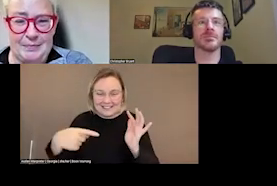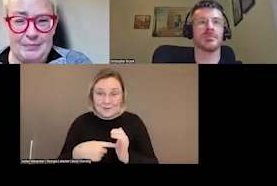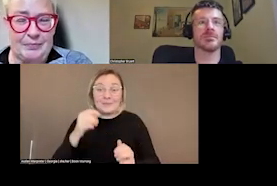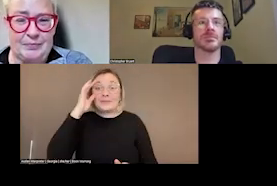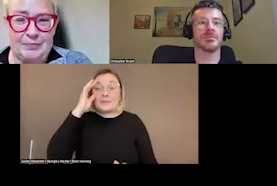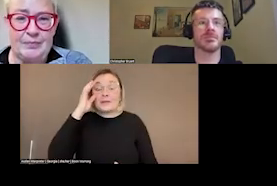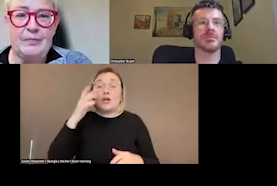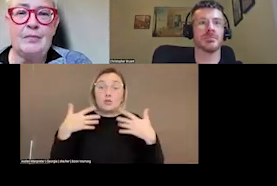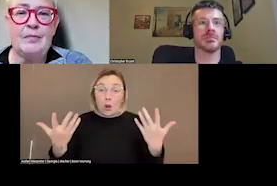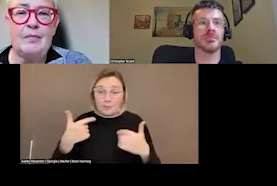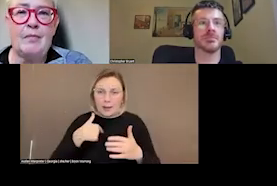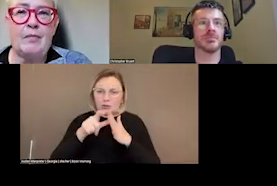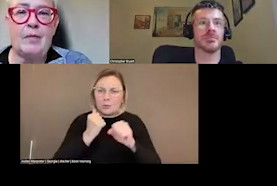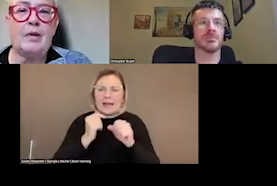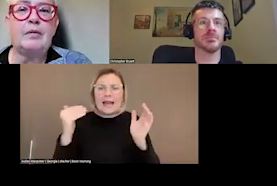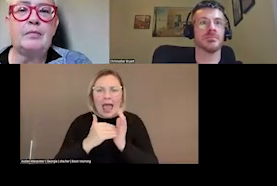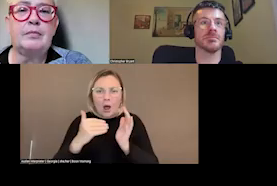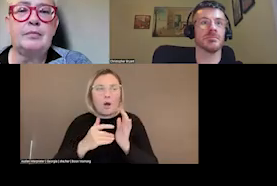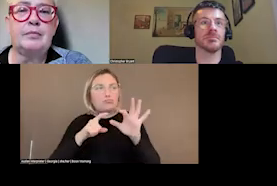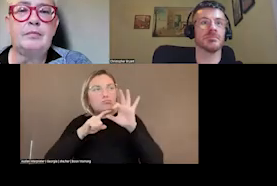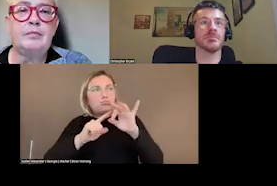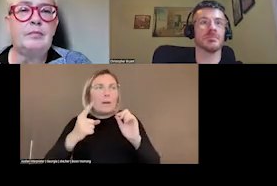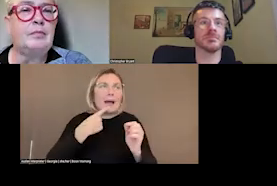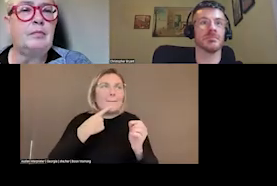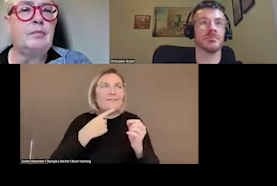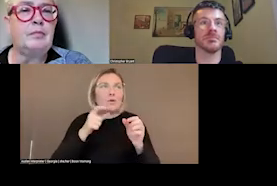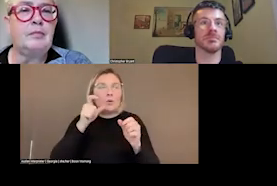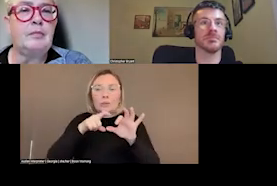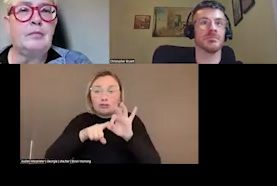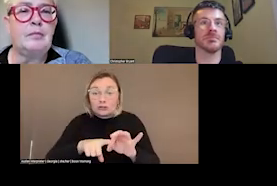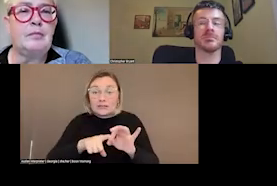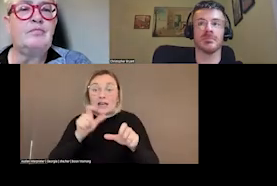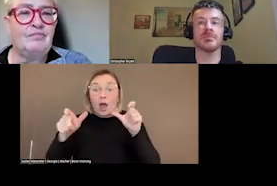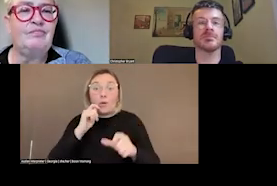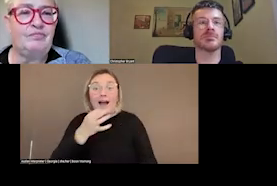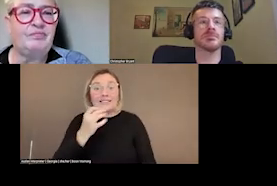So what I'm doing now is asking the kinds of questions that clients would ask us.